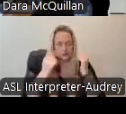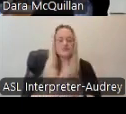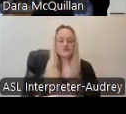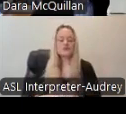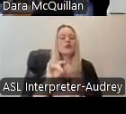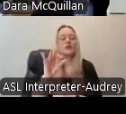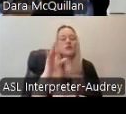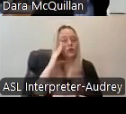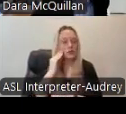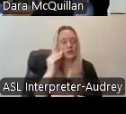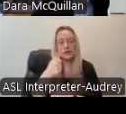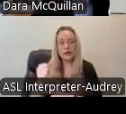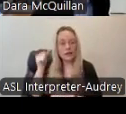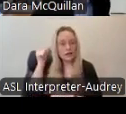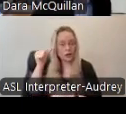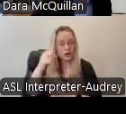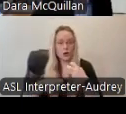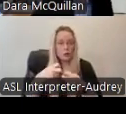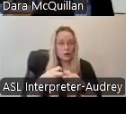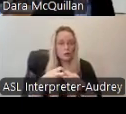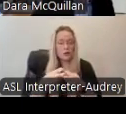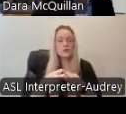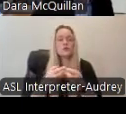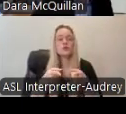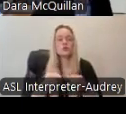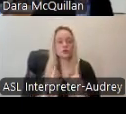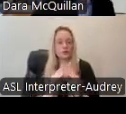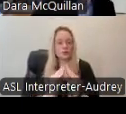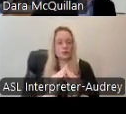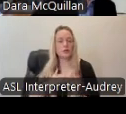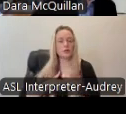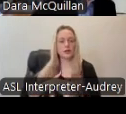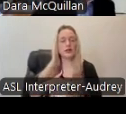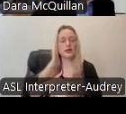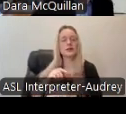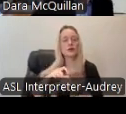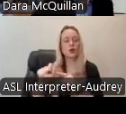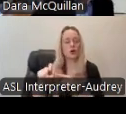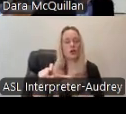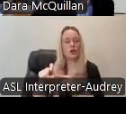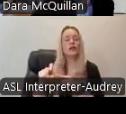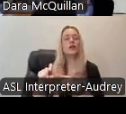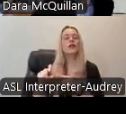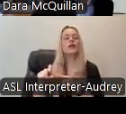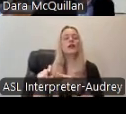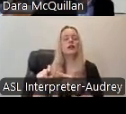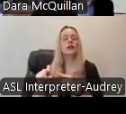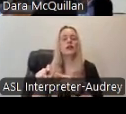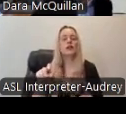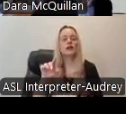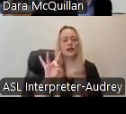any audio issues at any time during the session, please dial the meeting in at